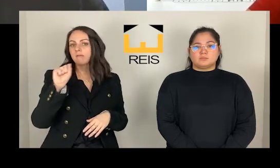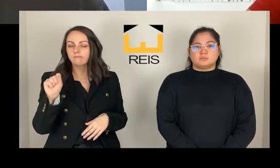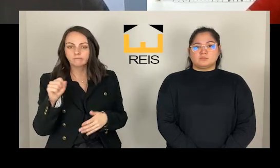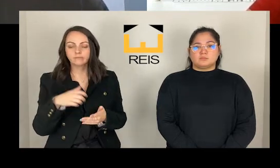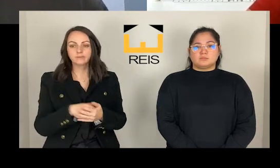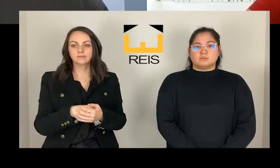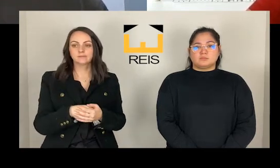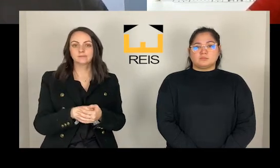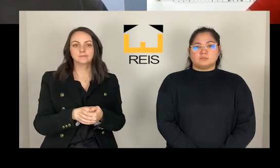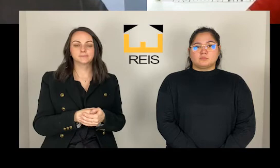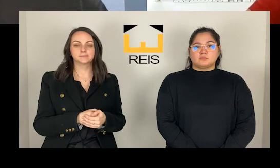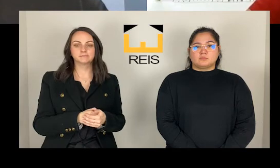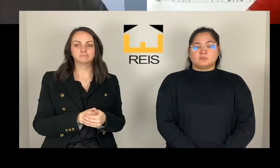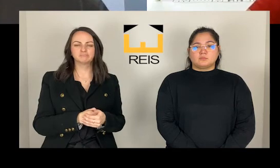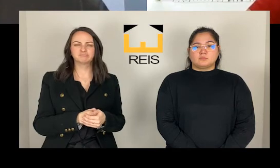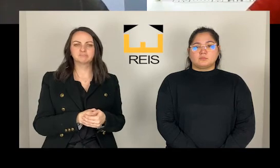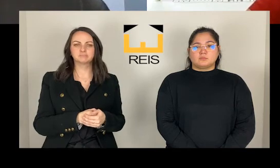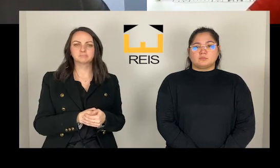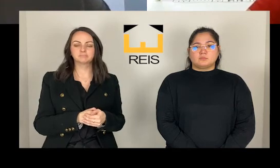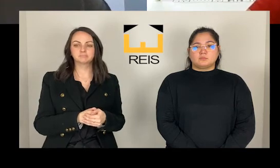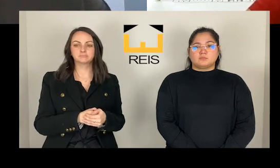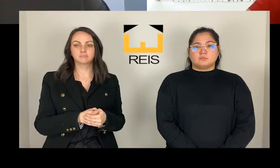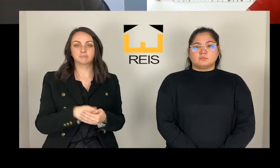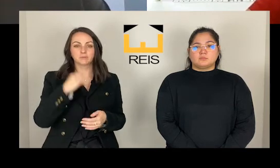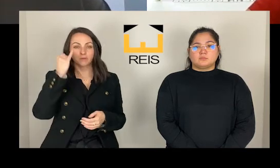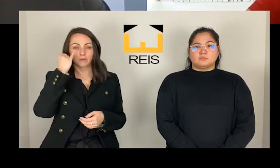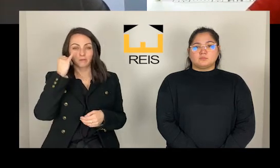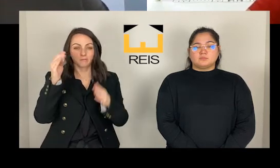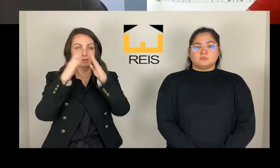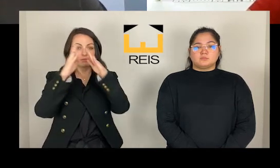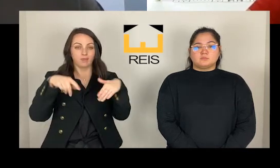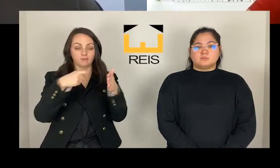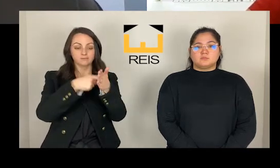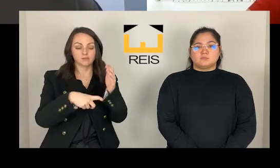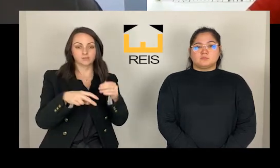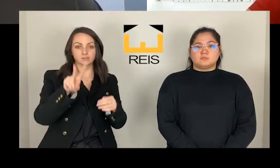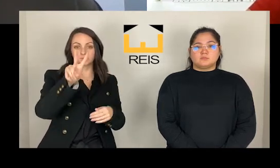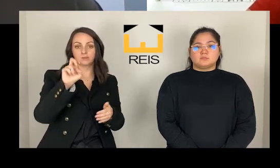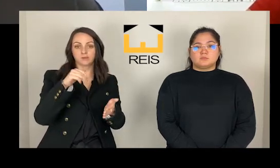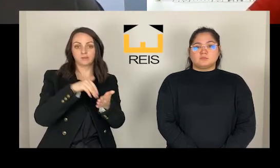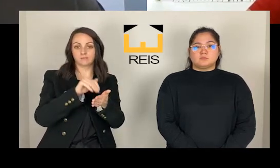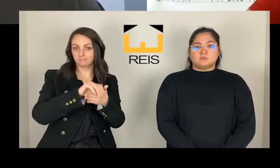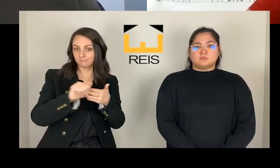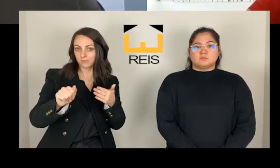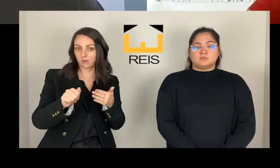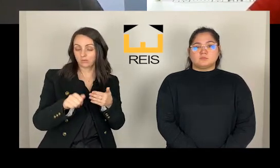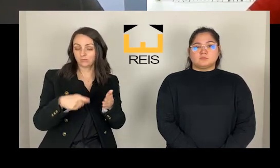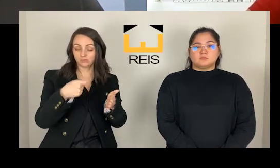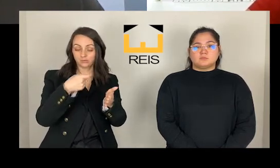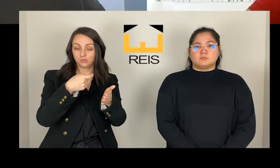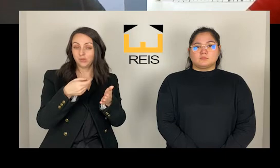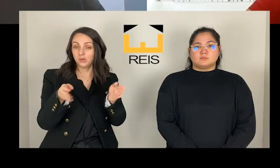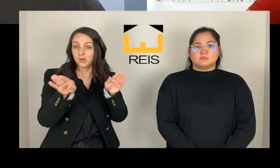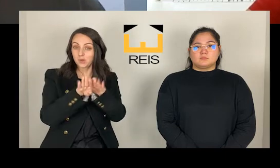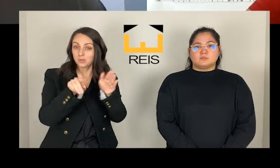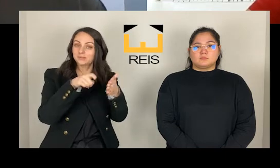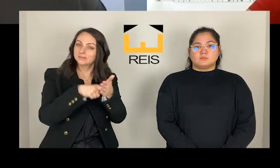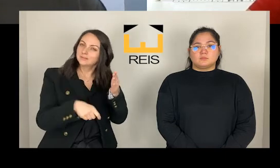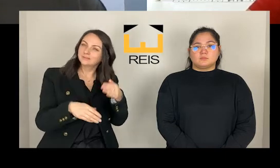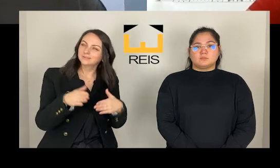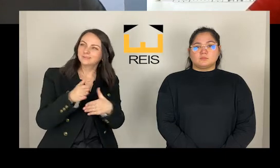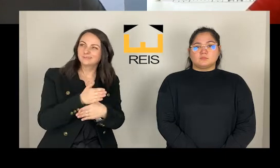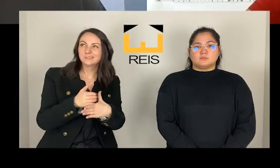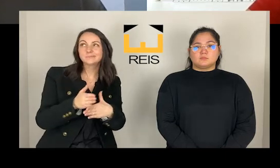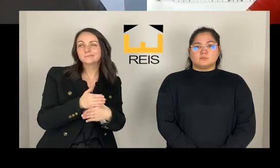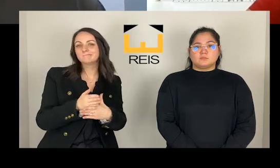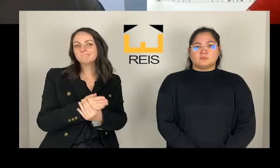that nature. If you were buying a house that was $200,000, your closing costs may run you an average of anywhere from